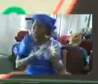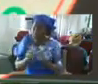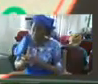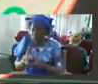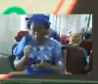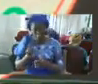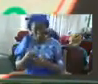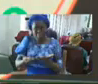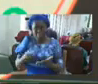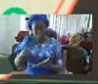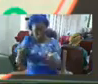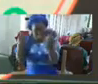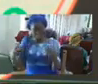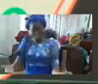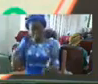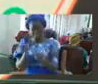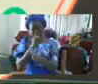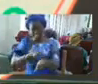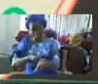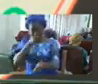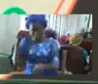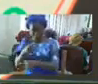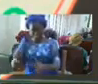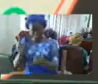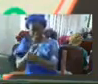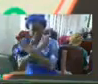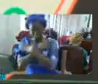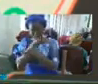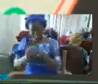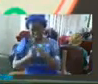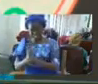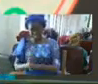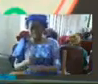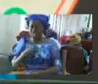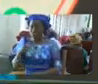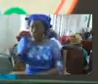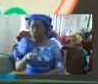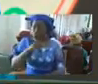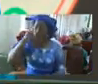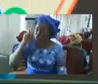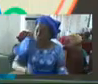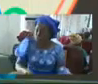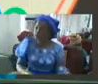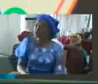because it's first Sunday of the year, you must know that you have been living on mercy.